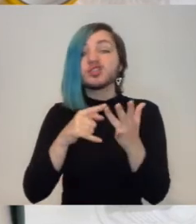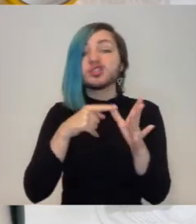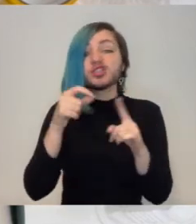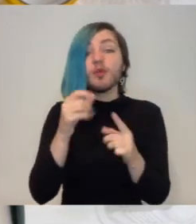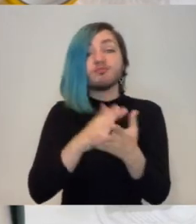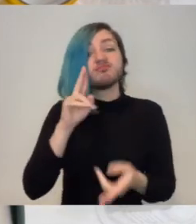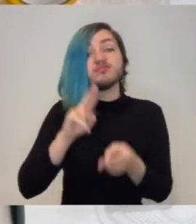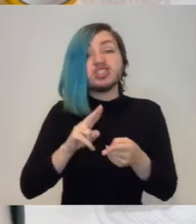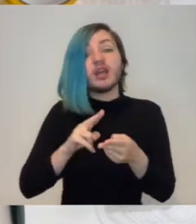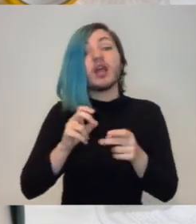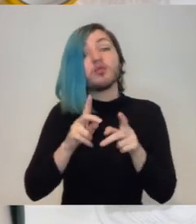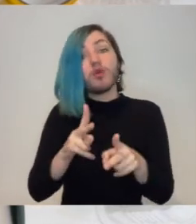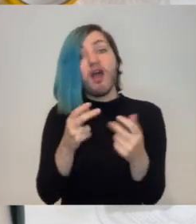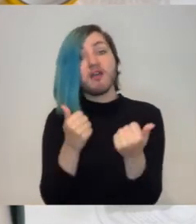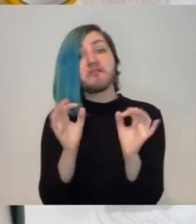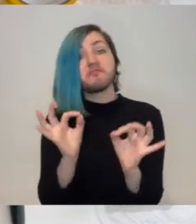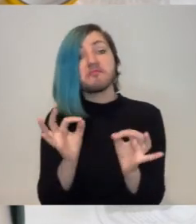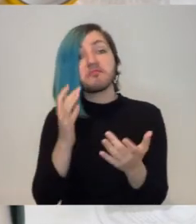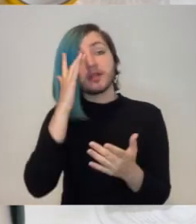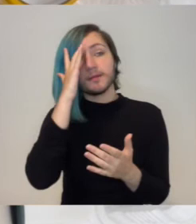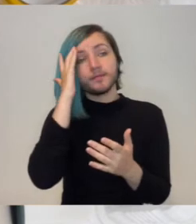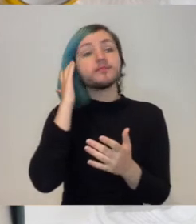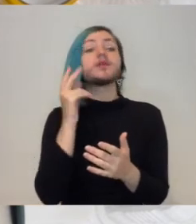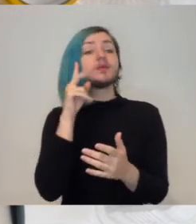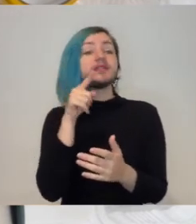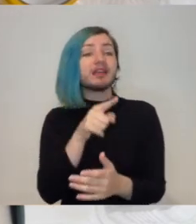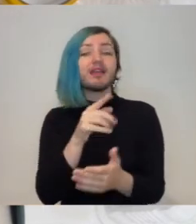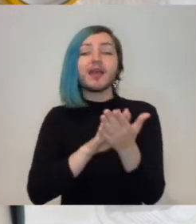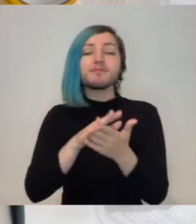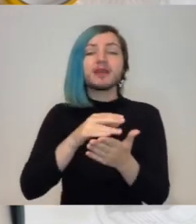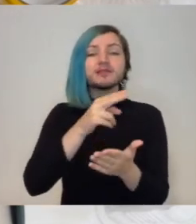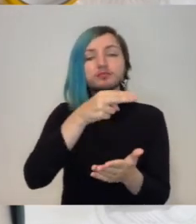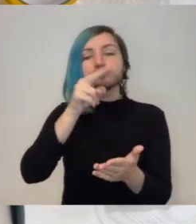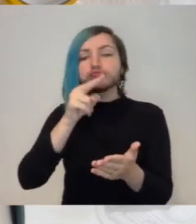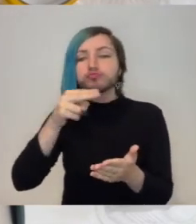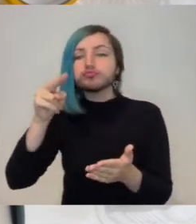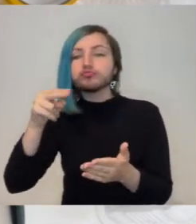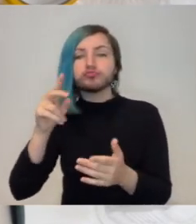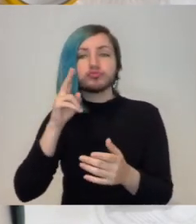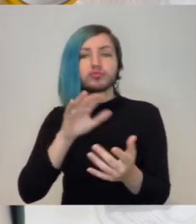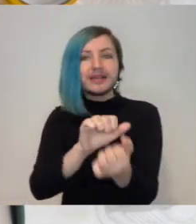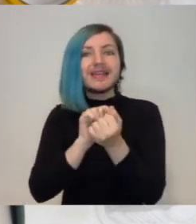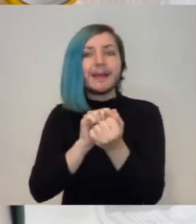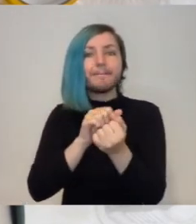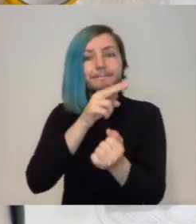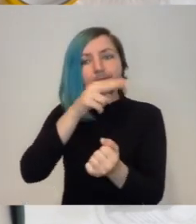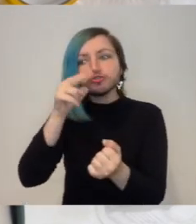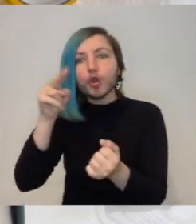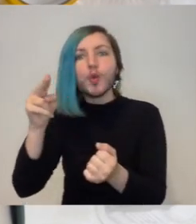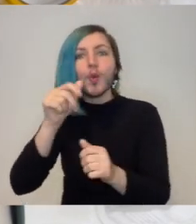of doing it. And here you can see it retains the brush strokes and gives you a really nice